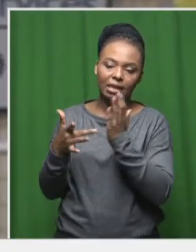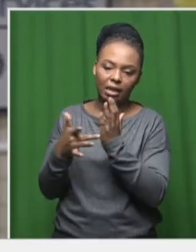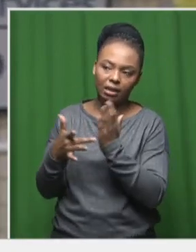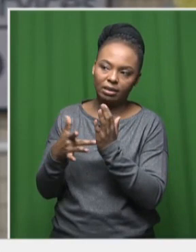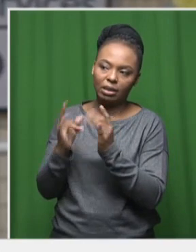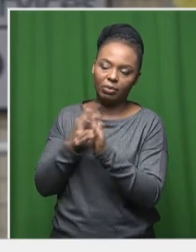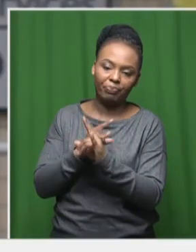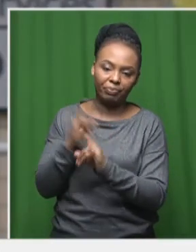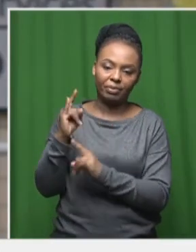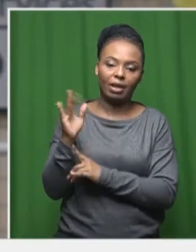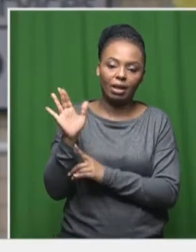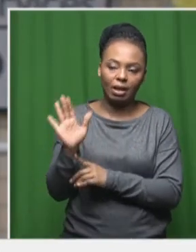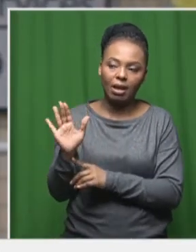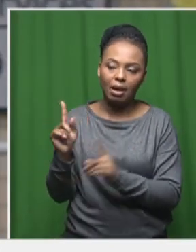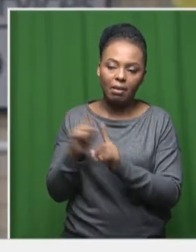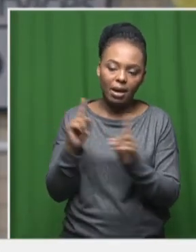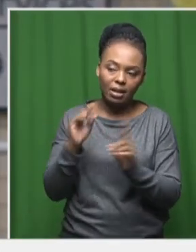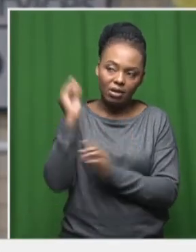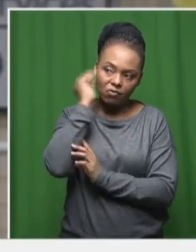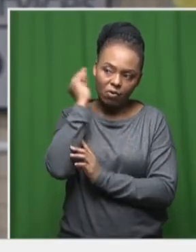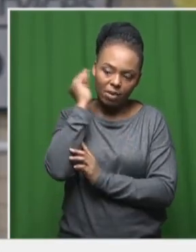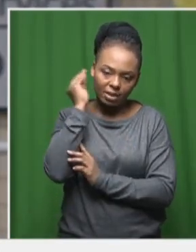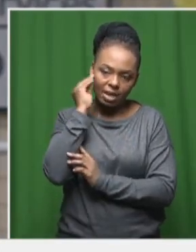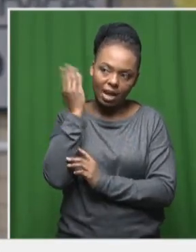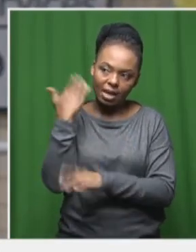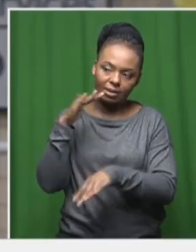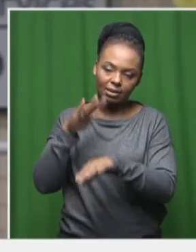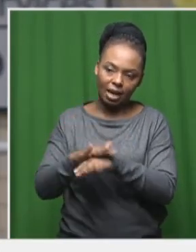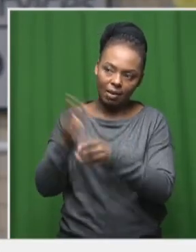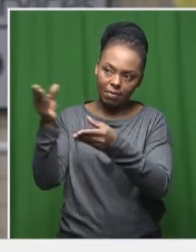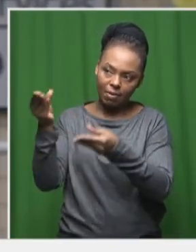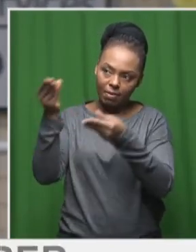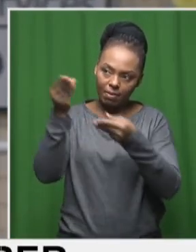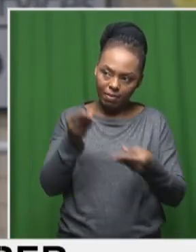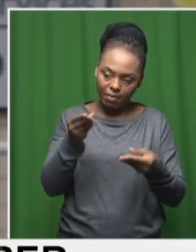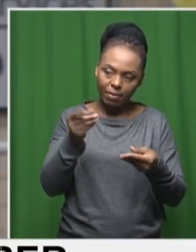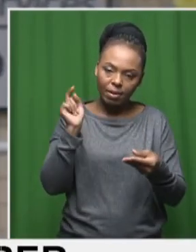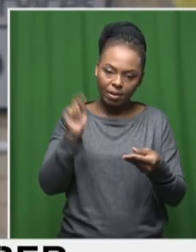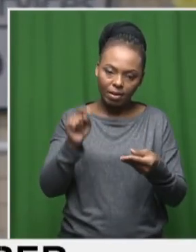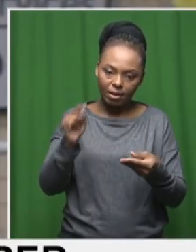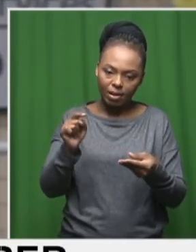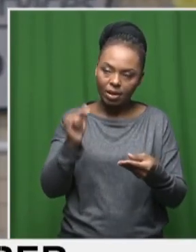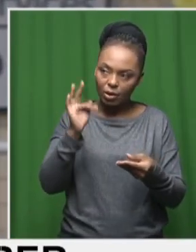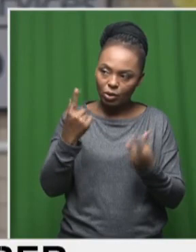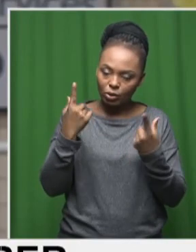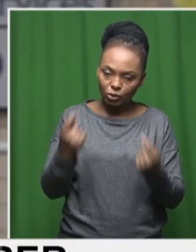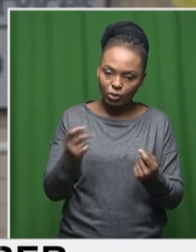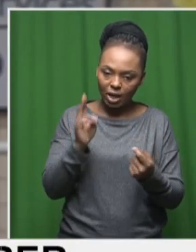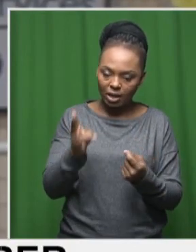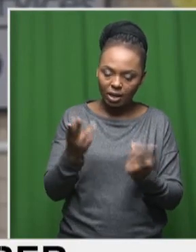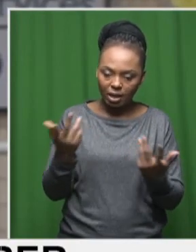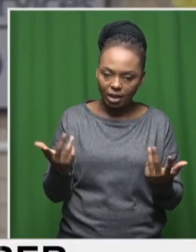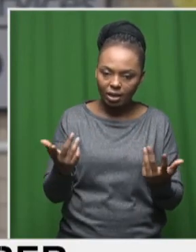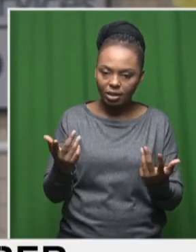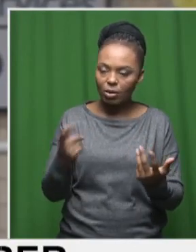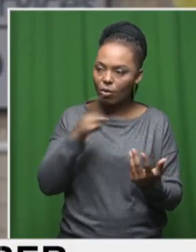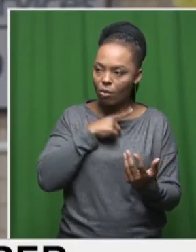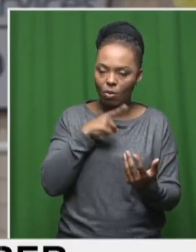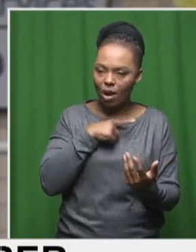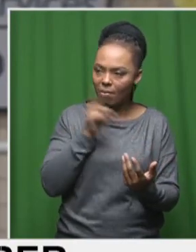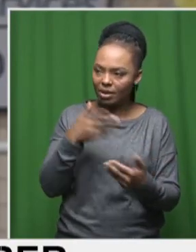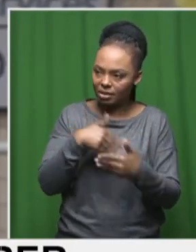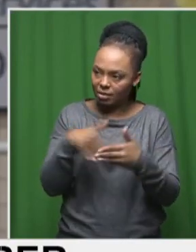that all the information that was submitted last time, if we do it again, we see no reason as to why he should be given